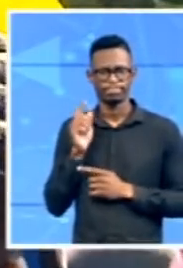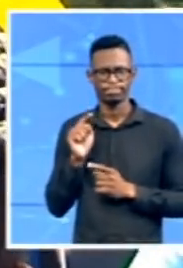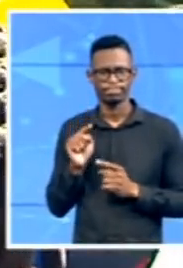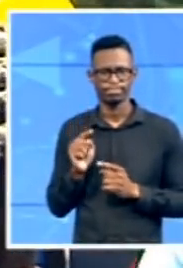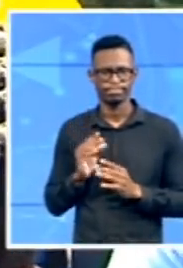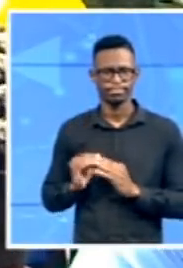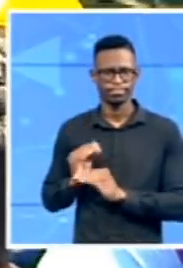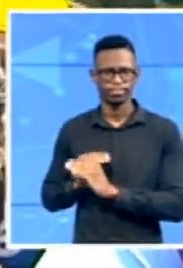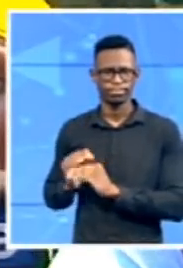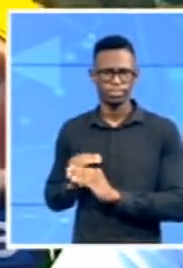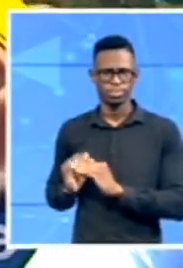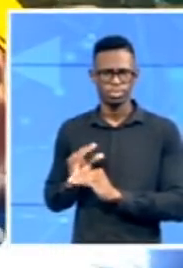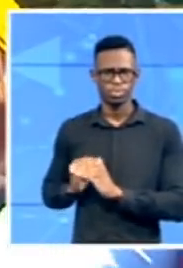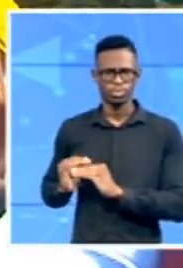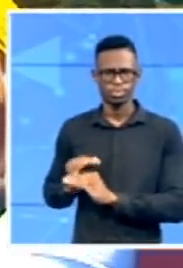It's a minor one.